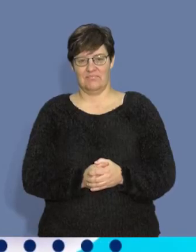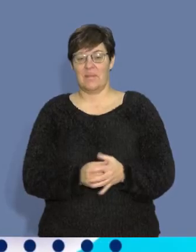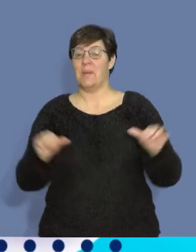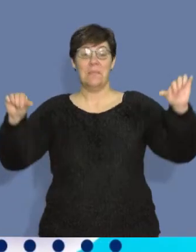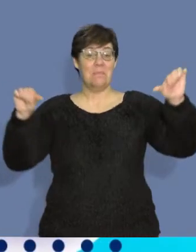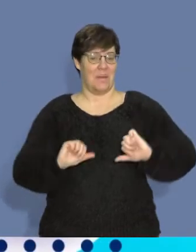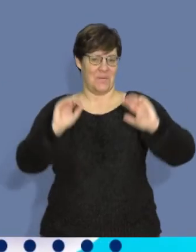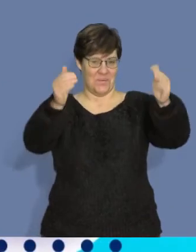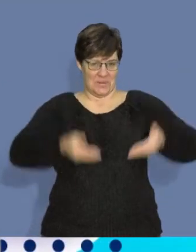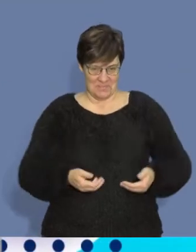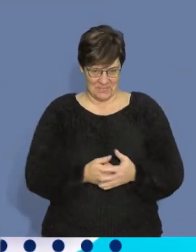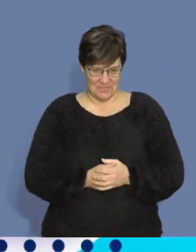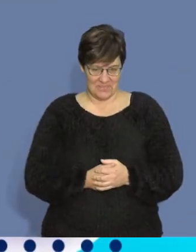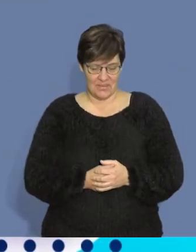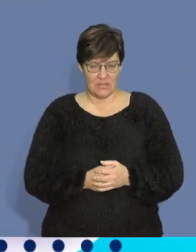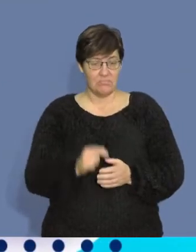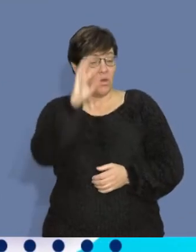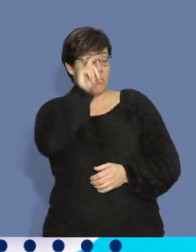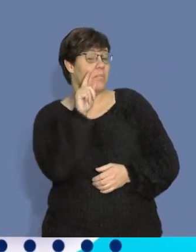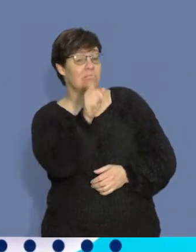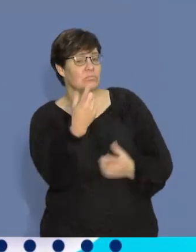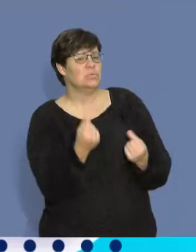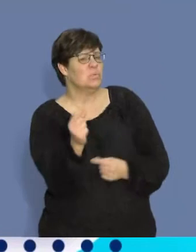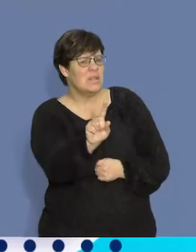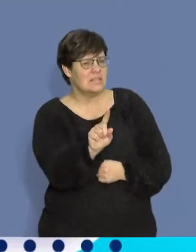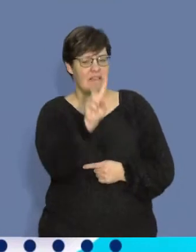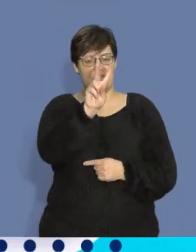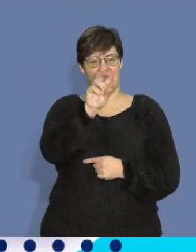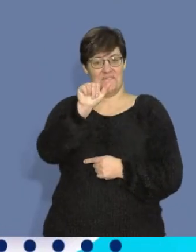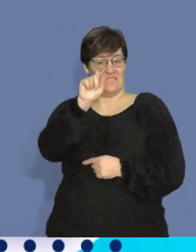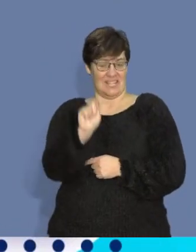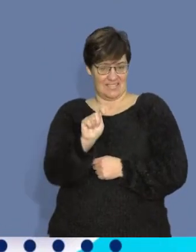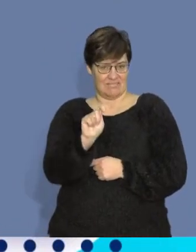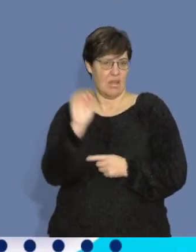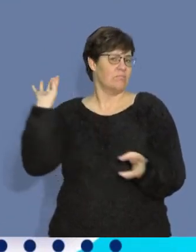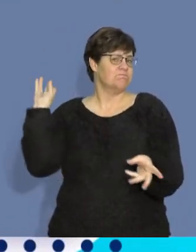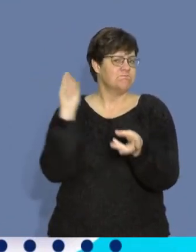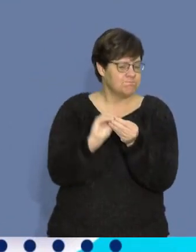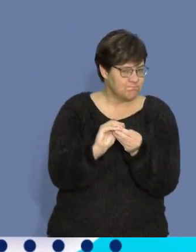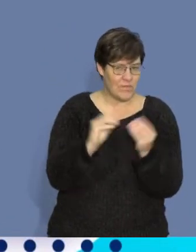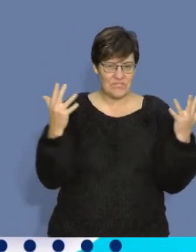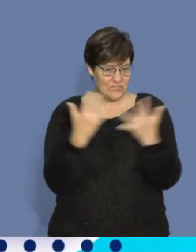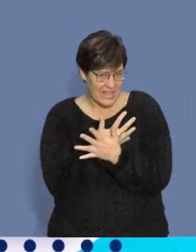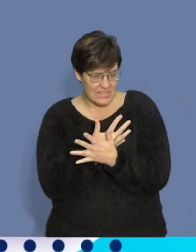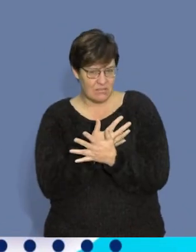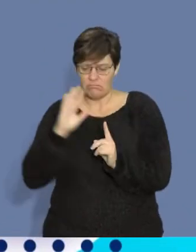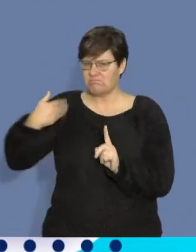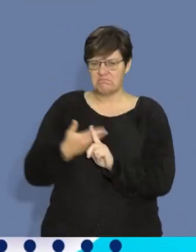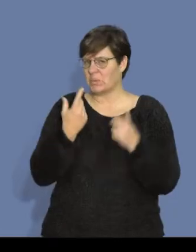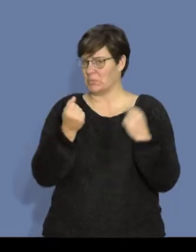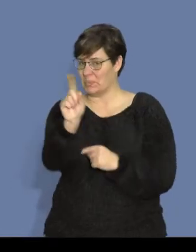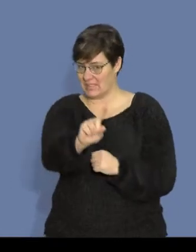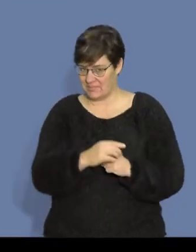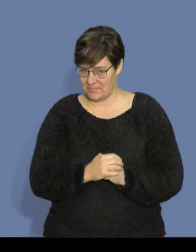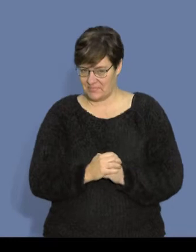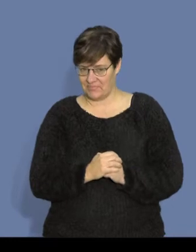Welcome back, accounting boffins. Remember, we're busy with VAT. Quick recap, summary of what we've done so far.